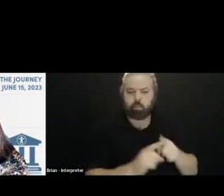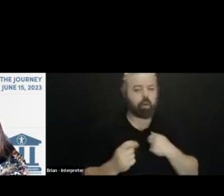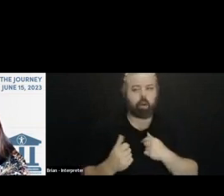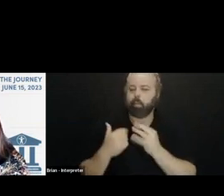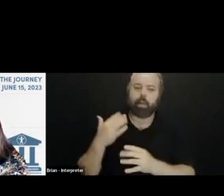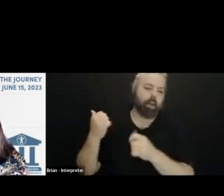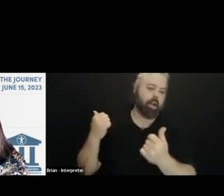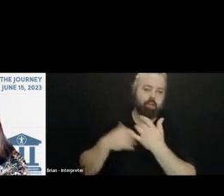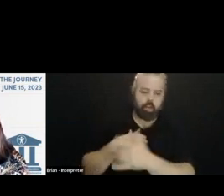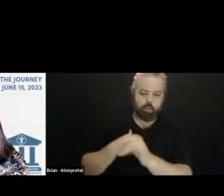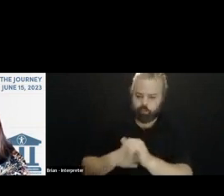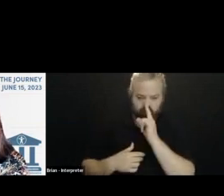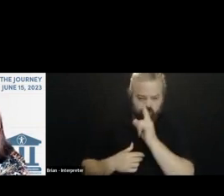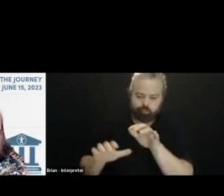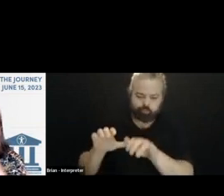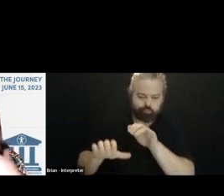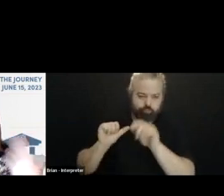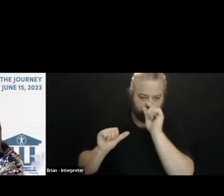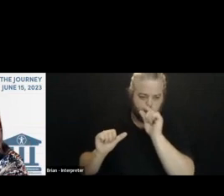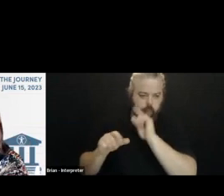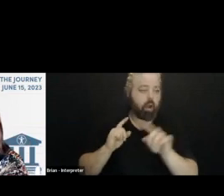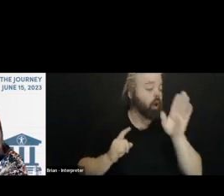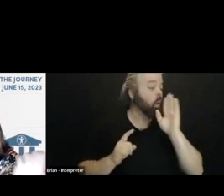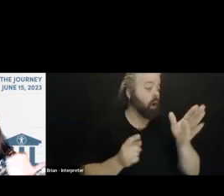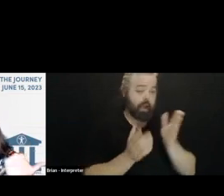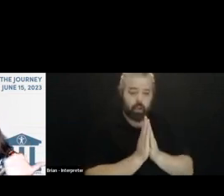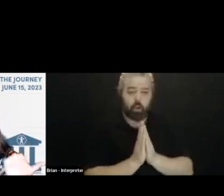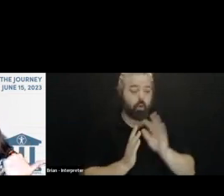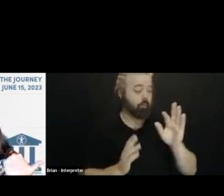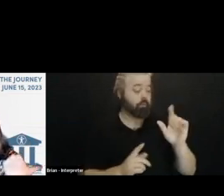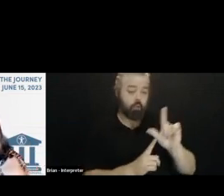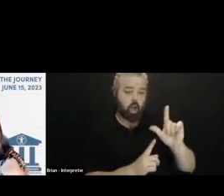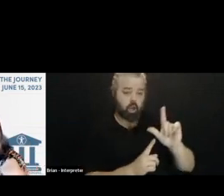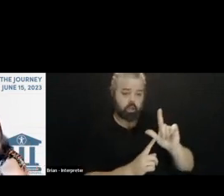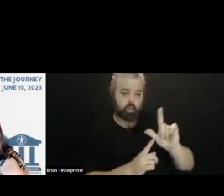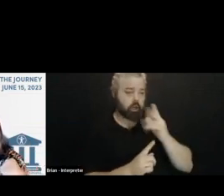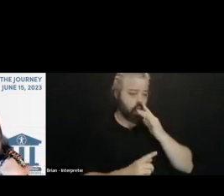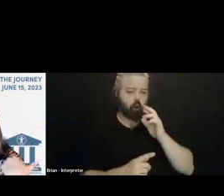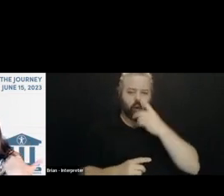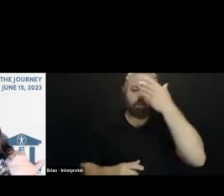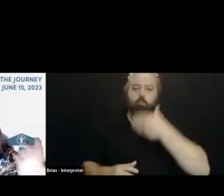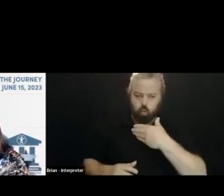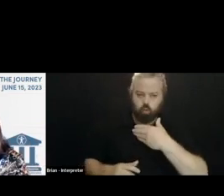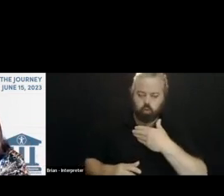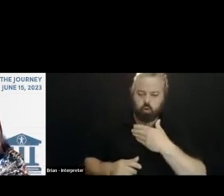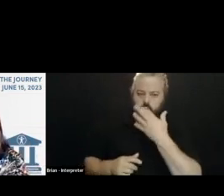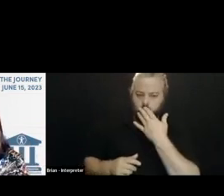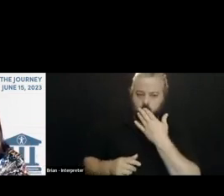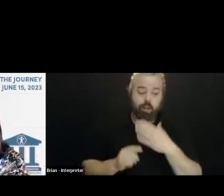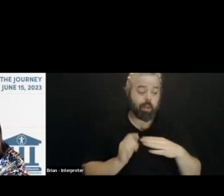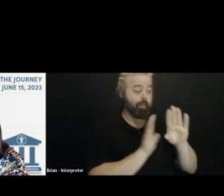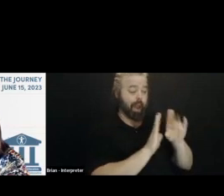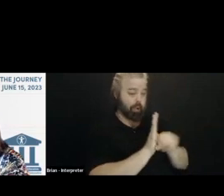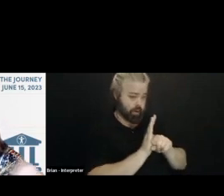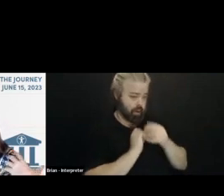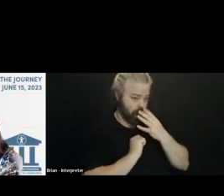But it's always going to ask you for the font color or foreground color, the background color, and then it will tell you if it passes